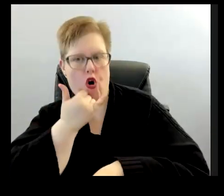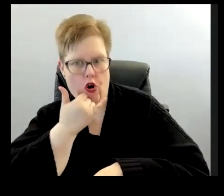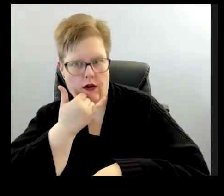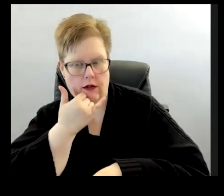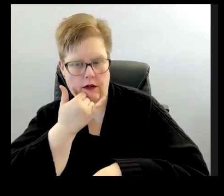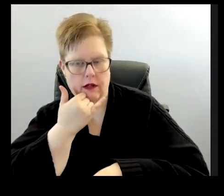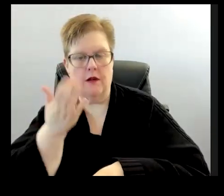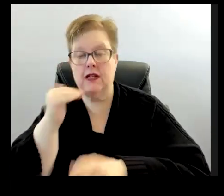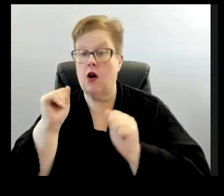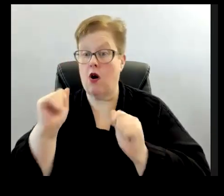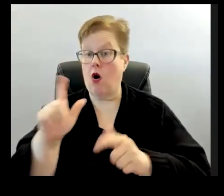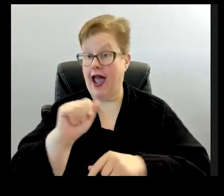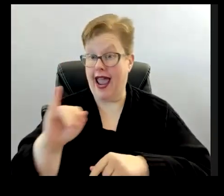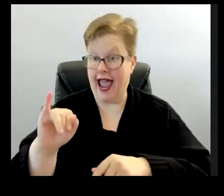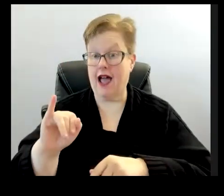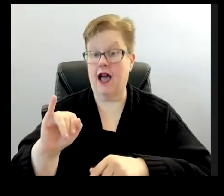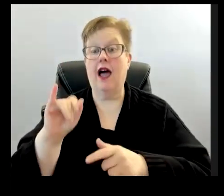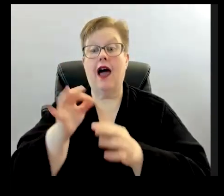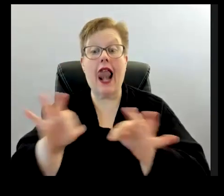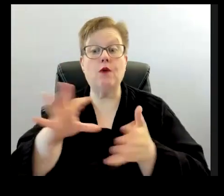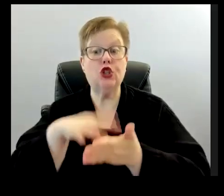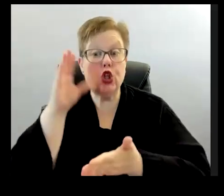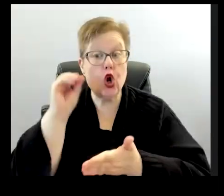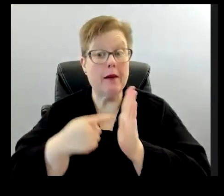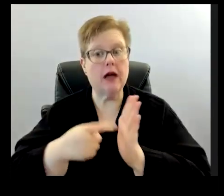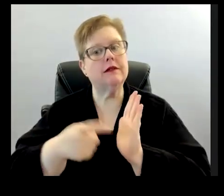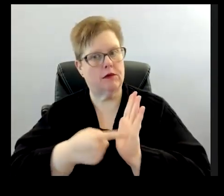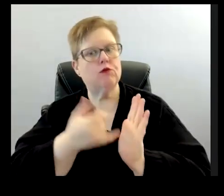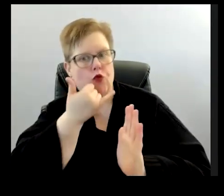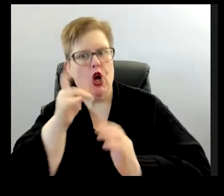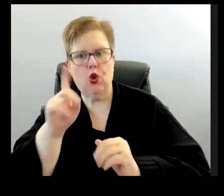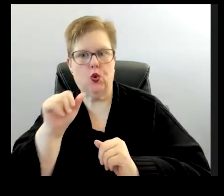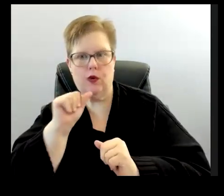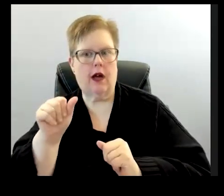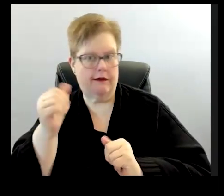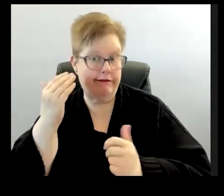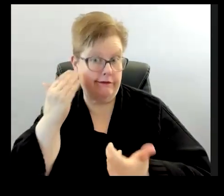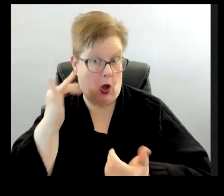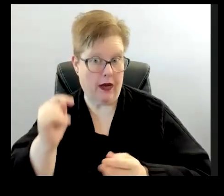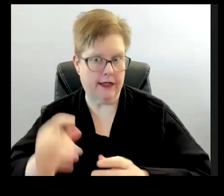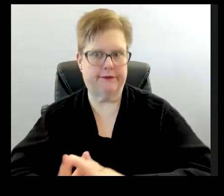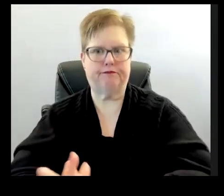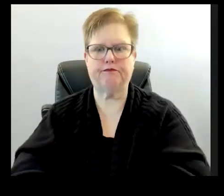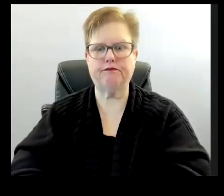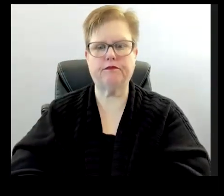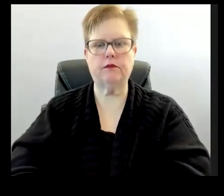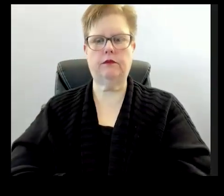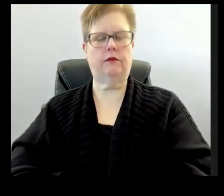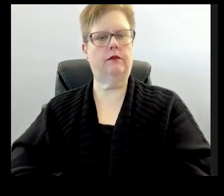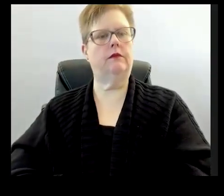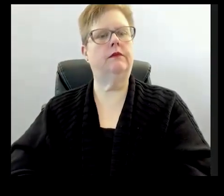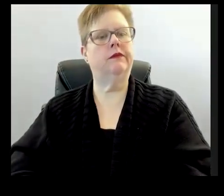course all AI, all language learning models are sometimes wrong and do not know it. Um,